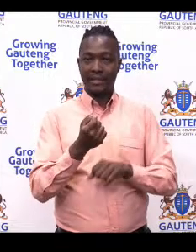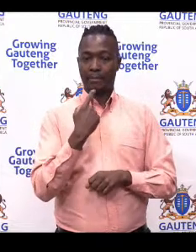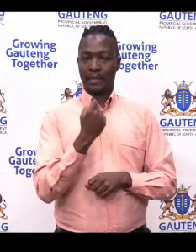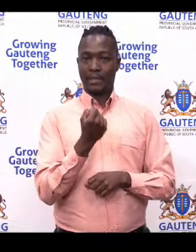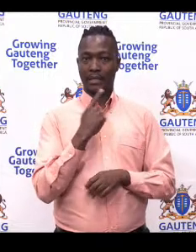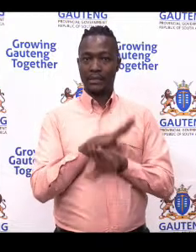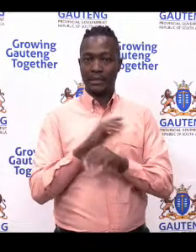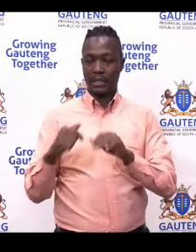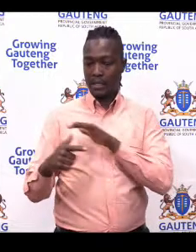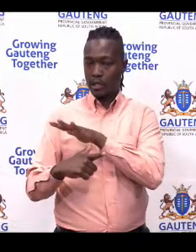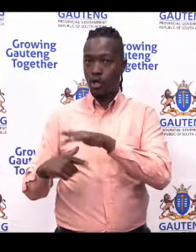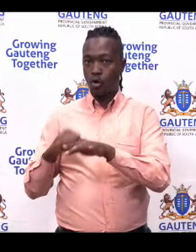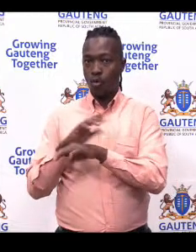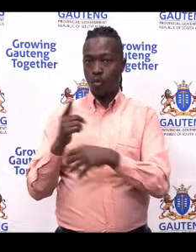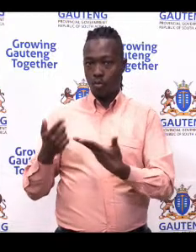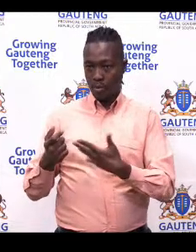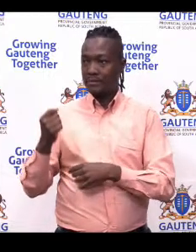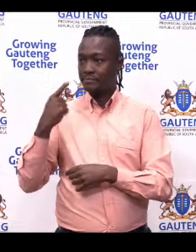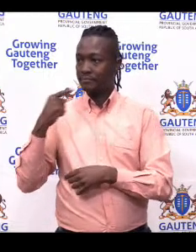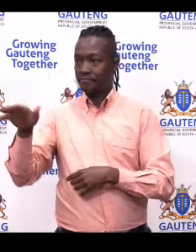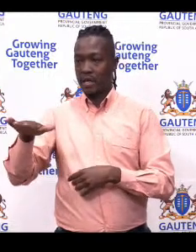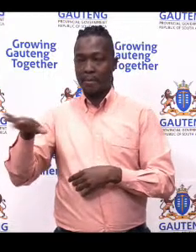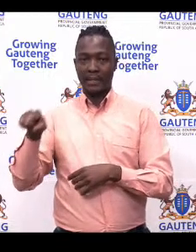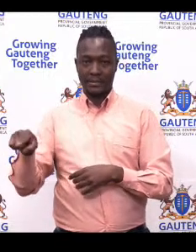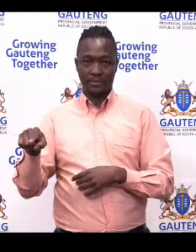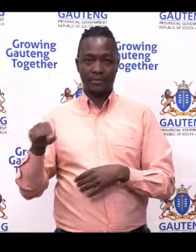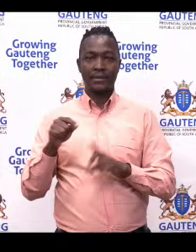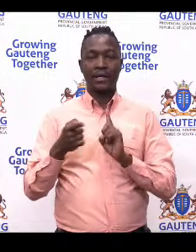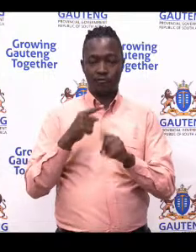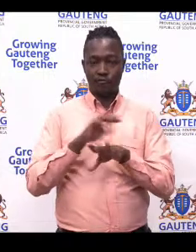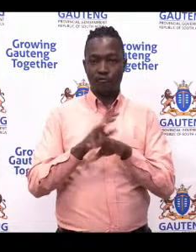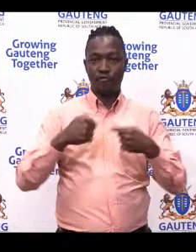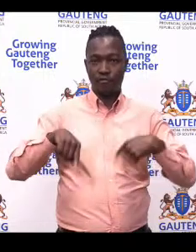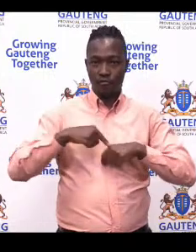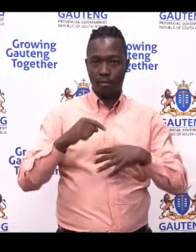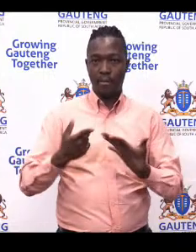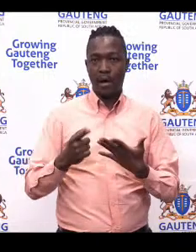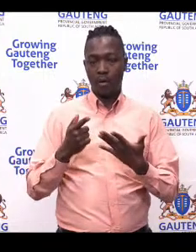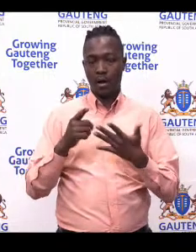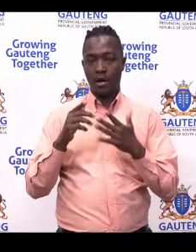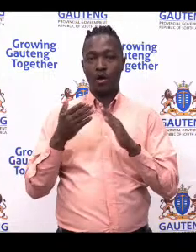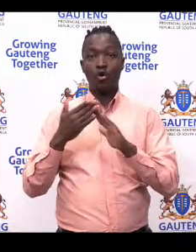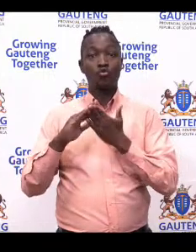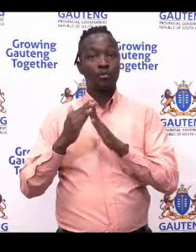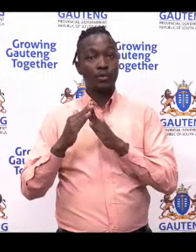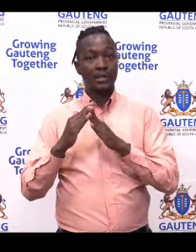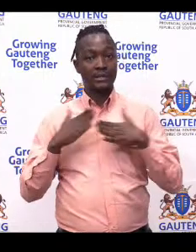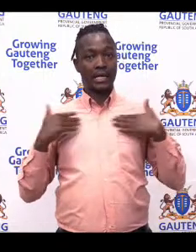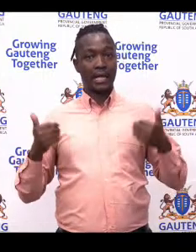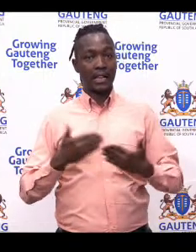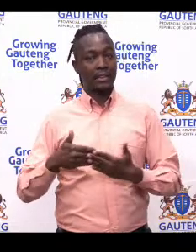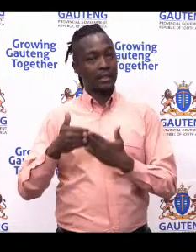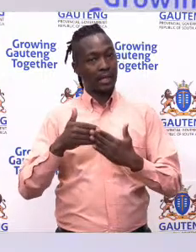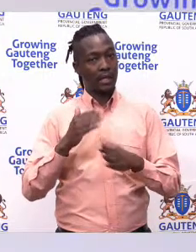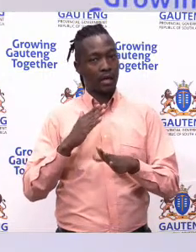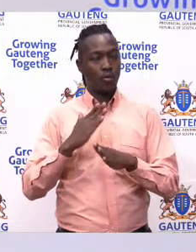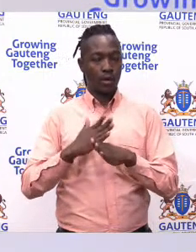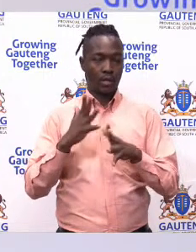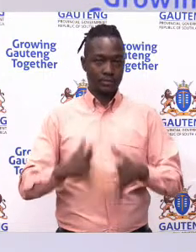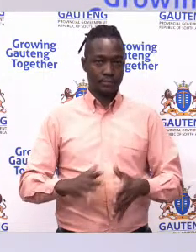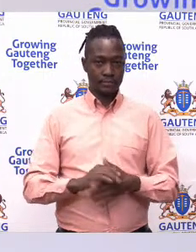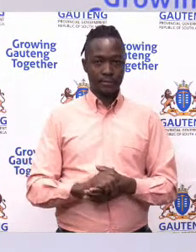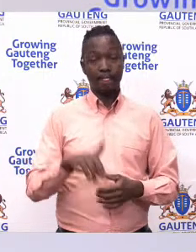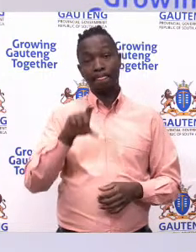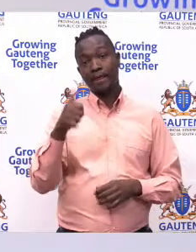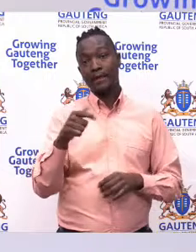at their local pharmacies and also from our community healthcare workers. The other important aspect is